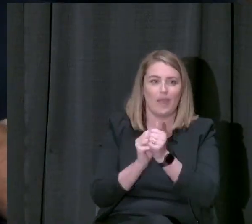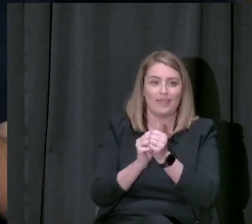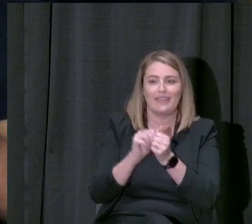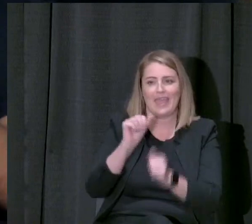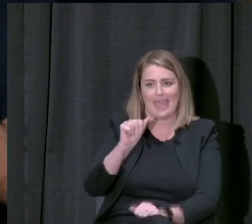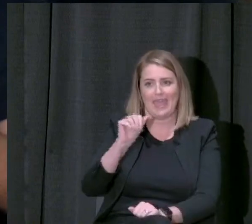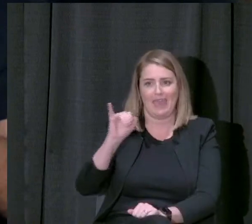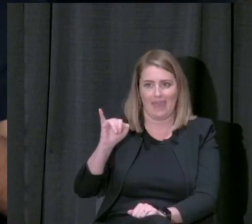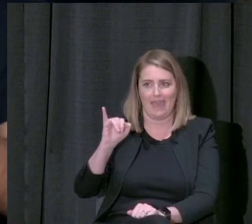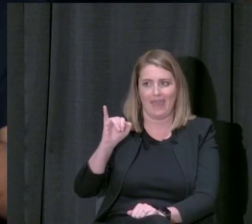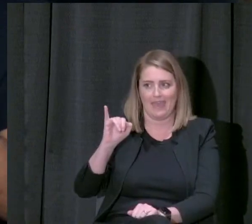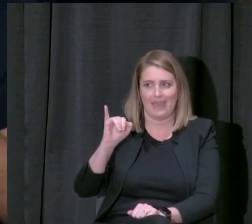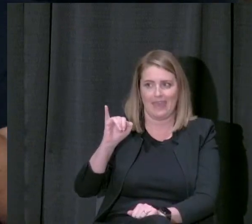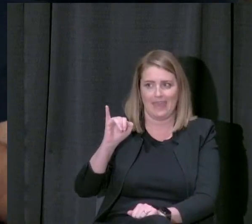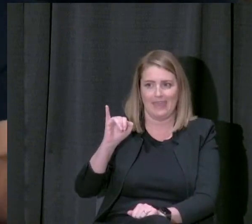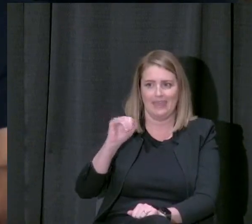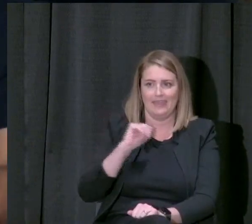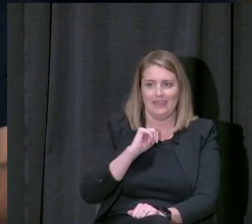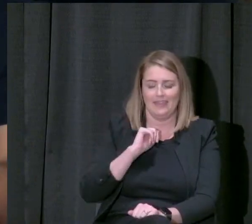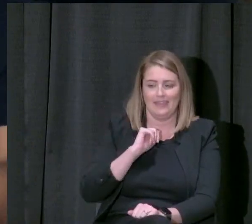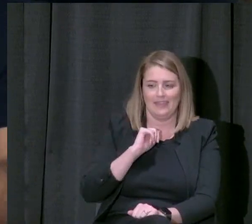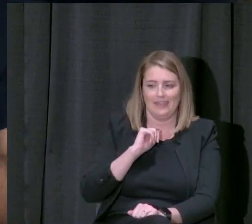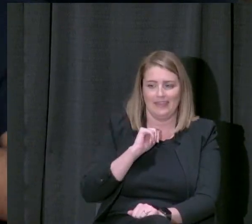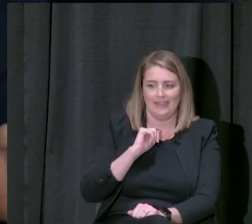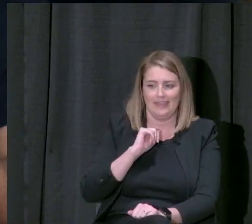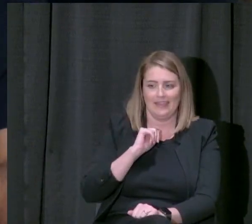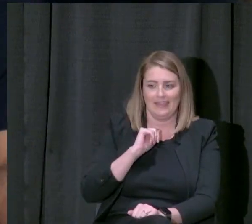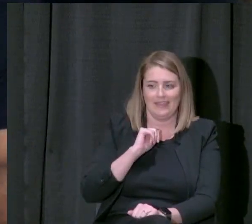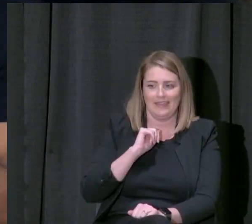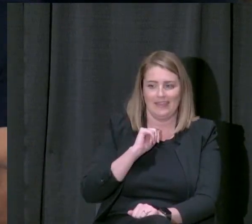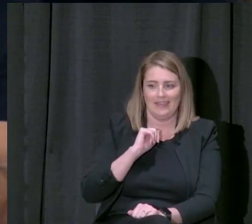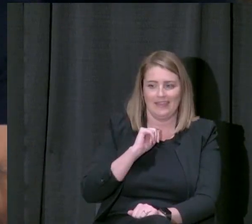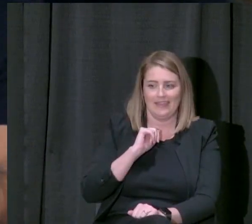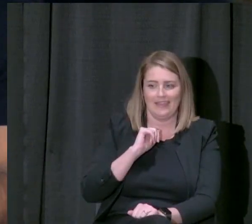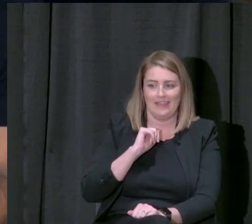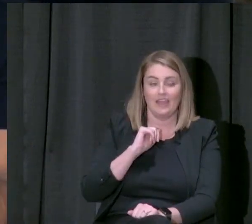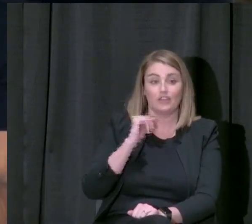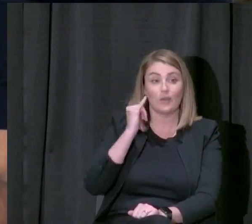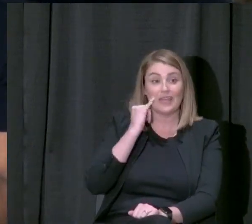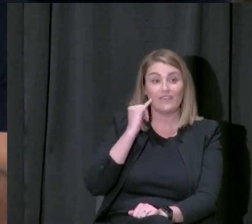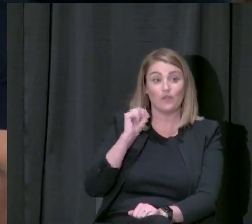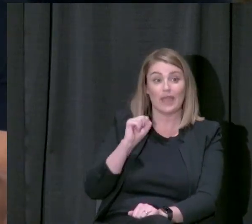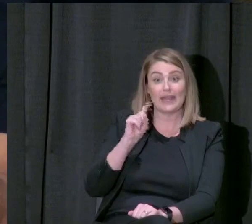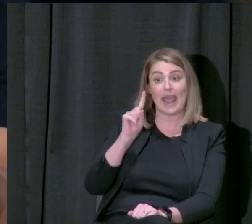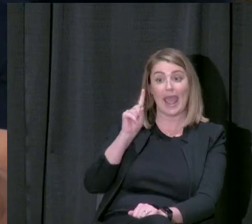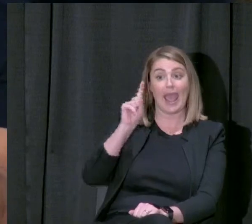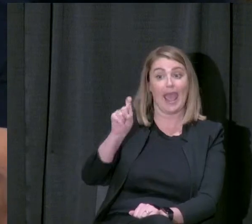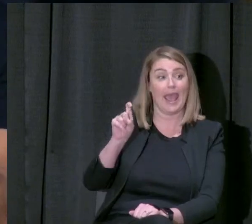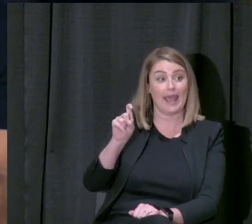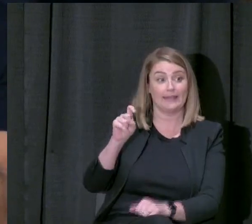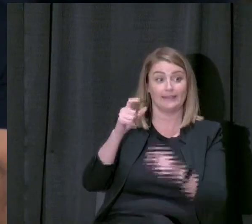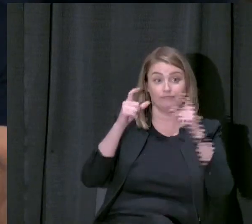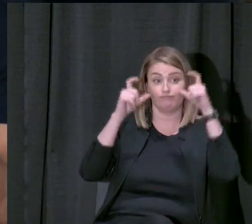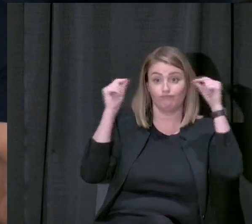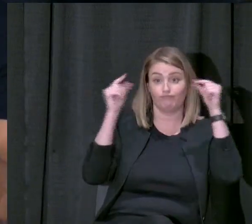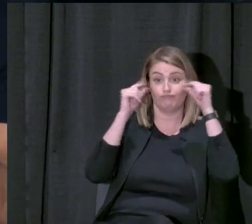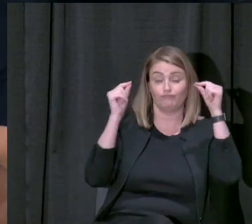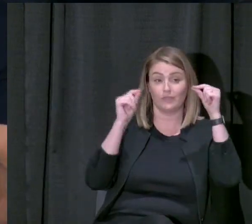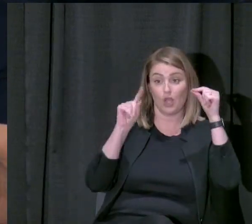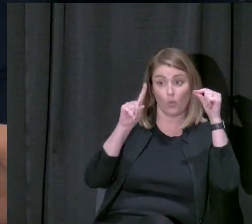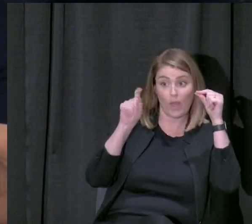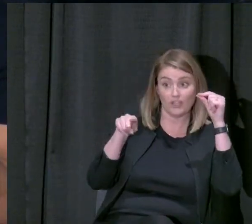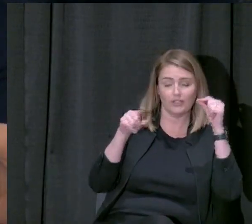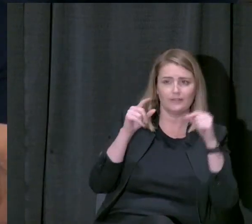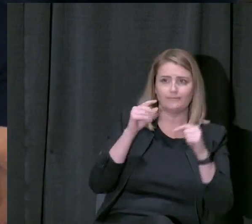know which tool you want to use. You're just looking for information, right? So you can ask AI a question. You can just ask AI a question like, what